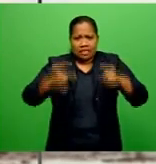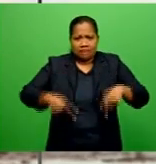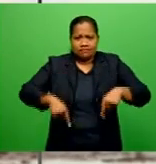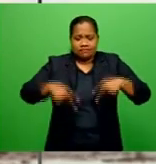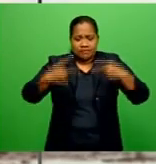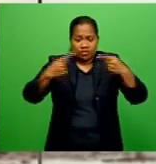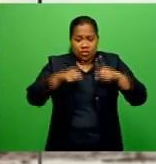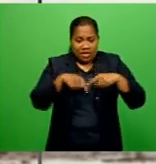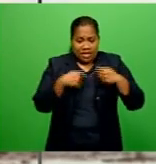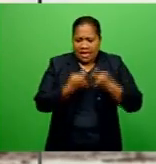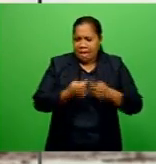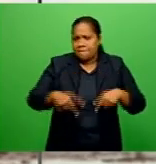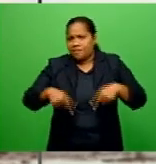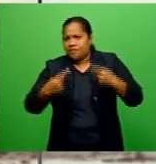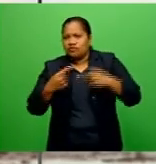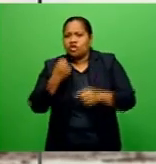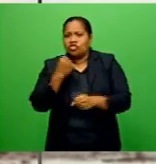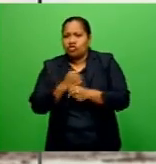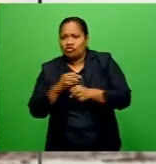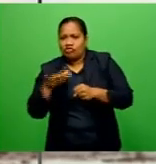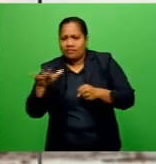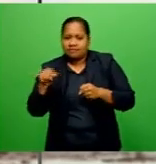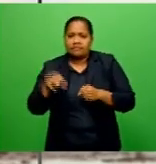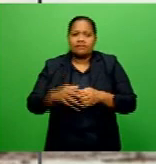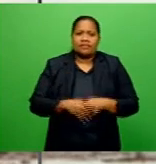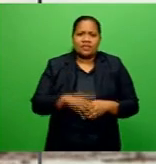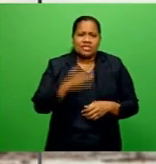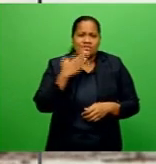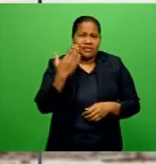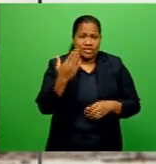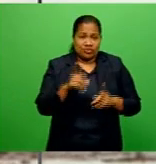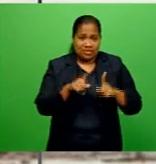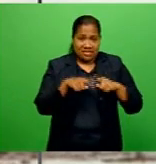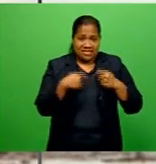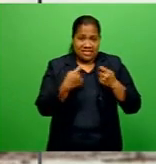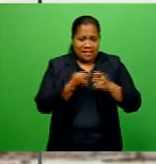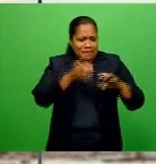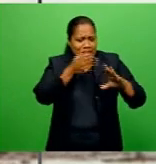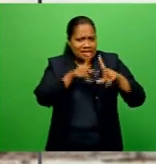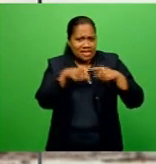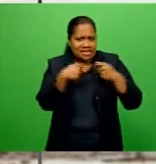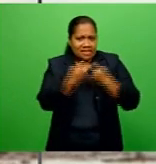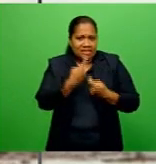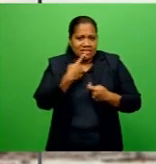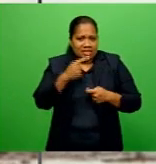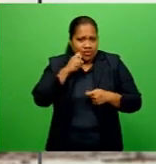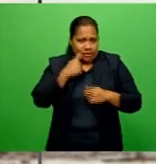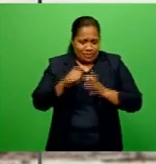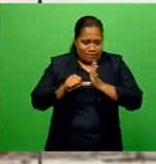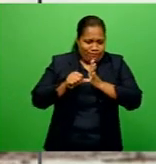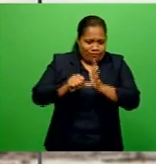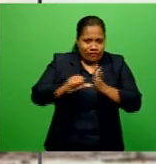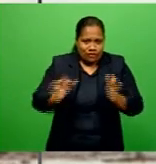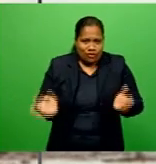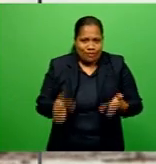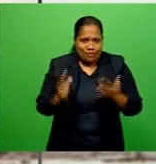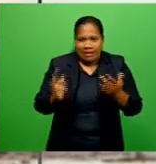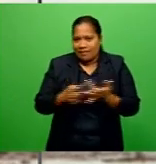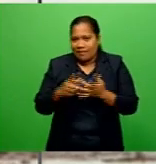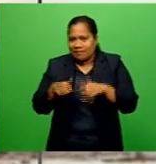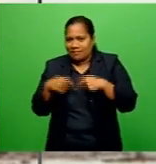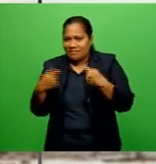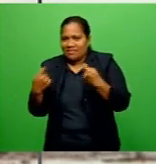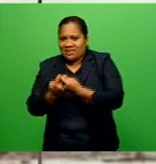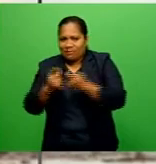Georgia. Speaking to Bristol media team, Ranran reveals it's going to be tough playing the Harlequins in Premiership